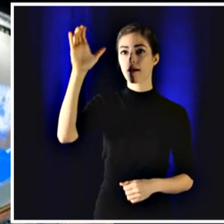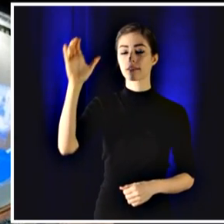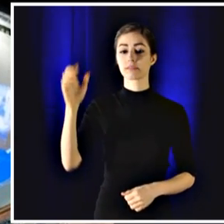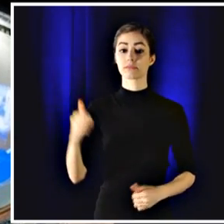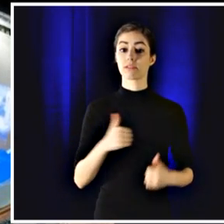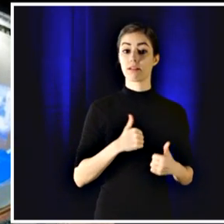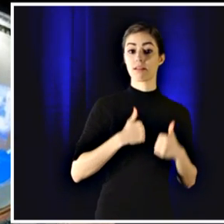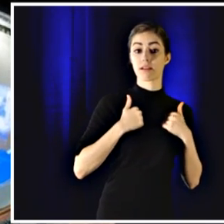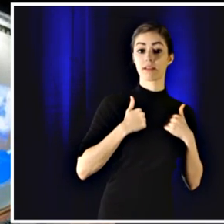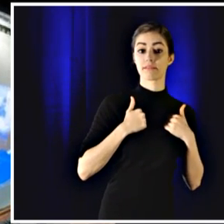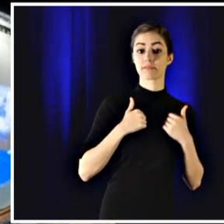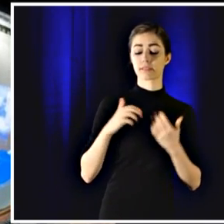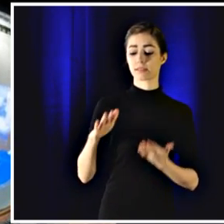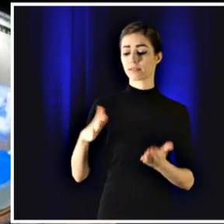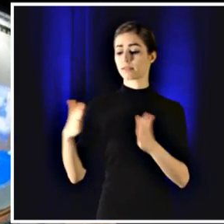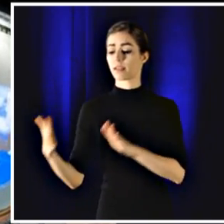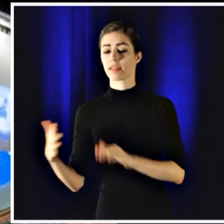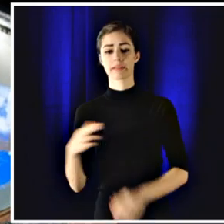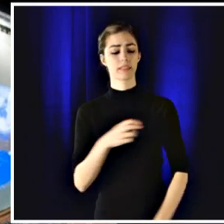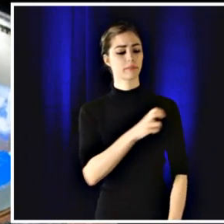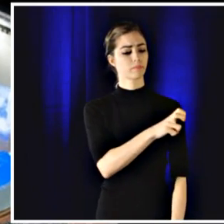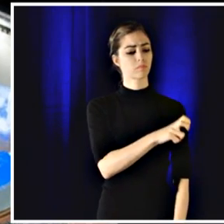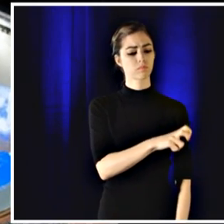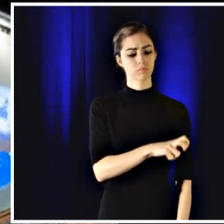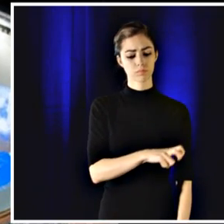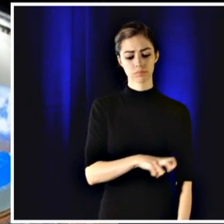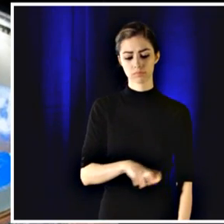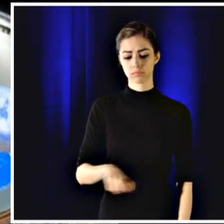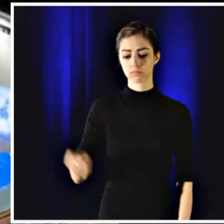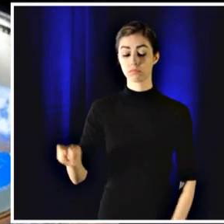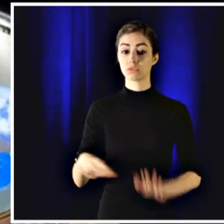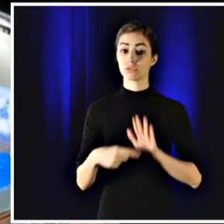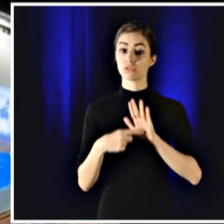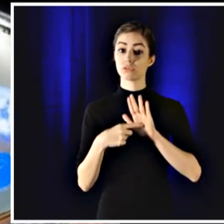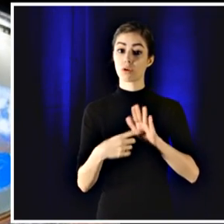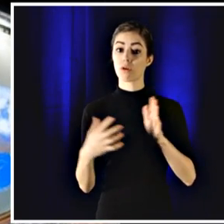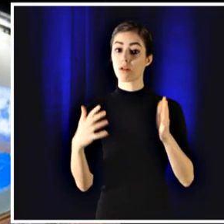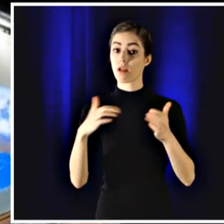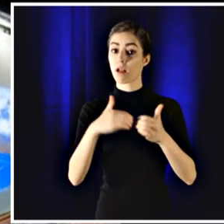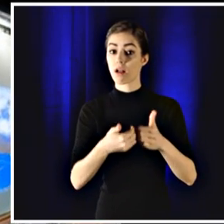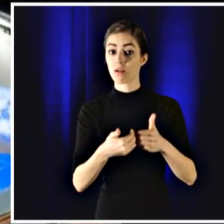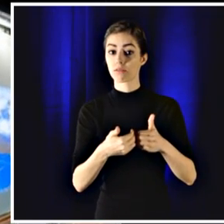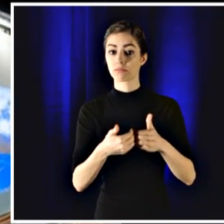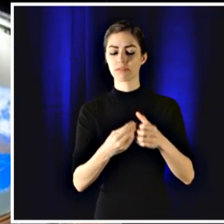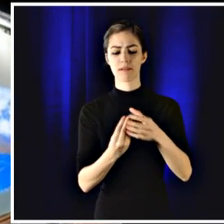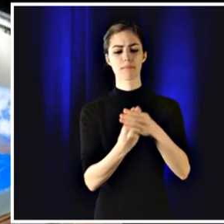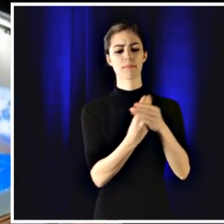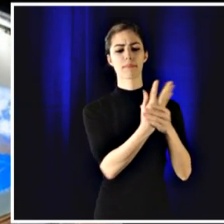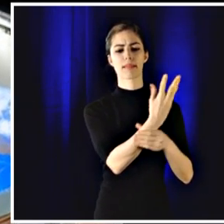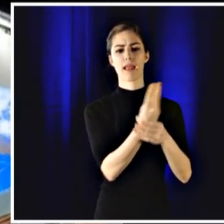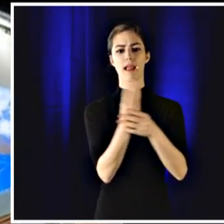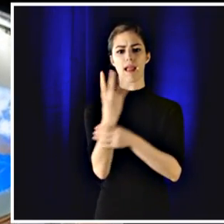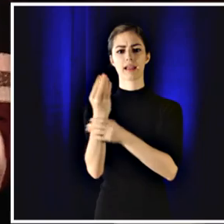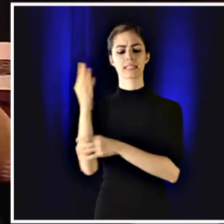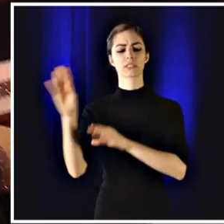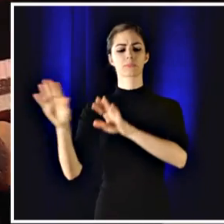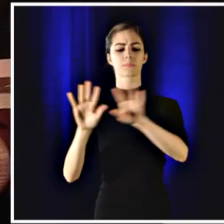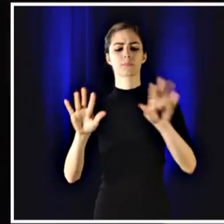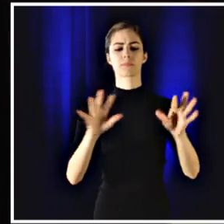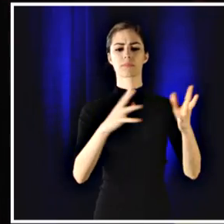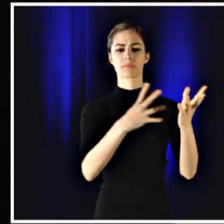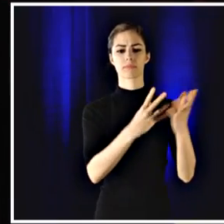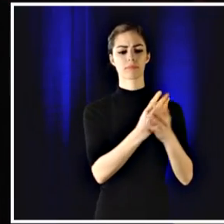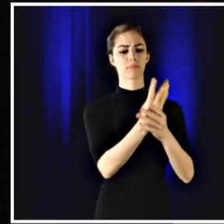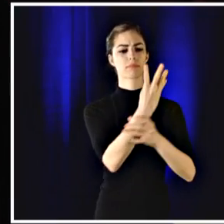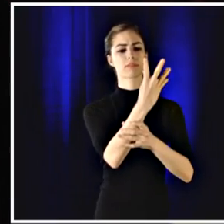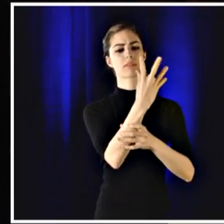death, these plants were allowed to die over the course of 4 weeks. And this gesture, for me, further illustrated